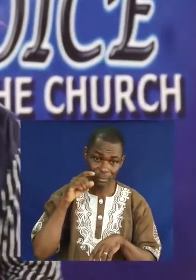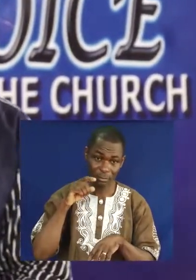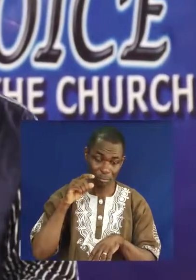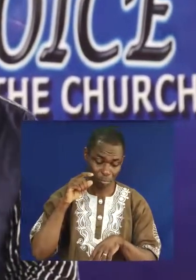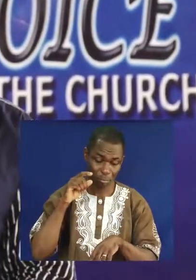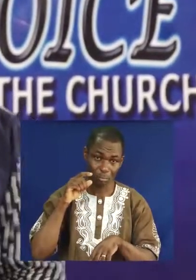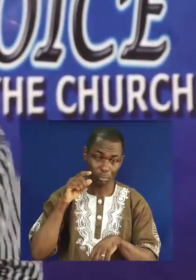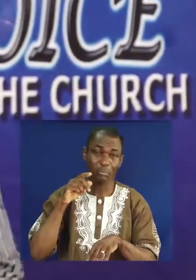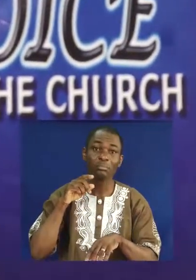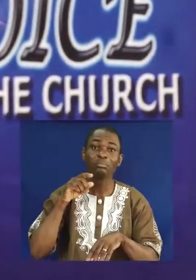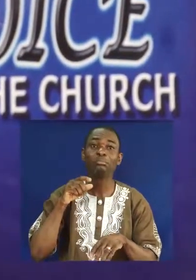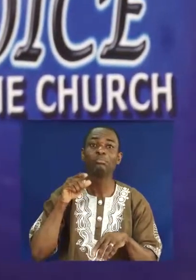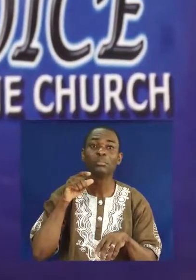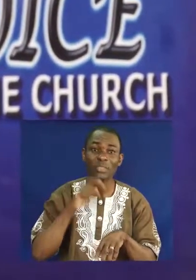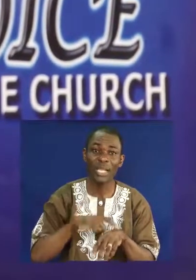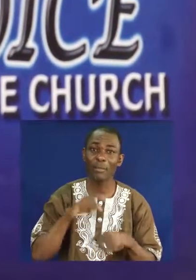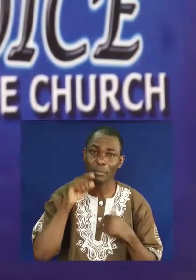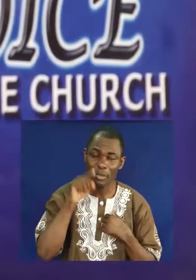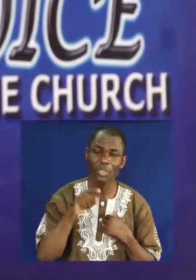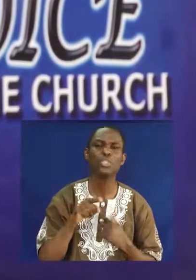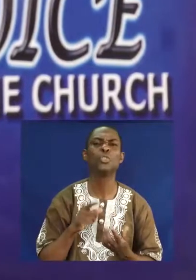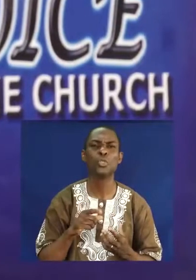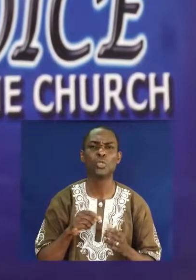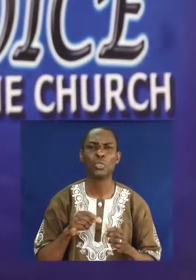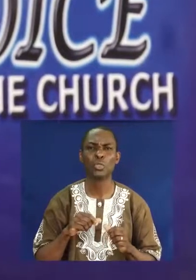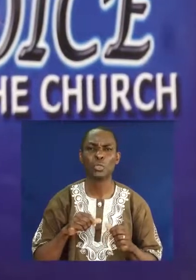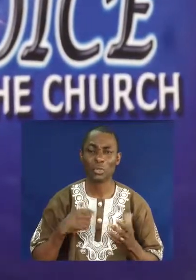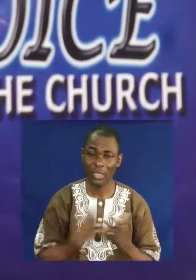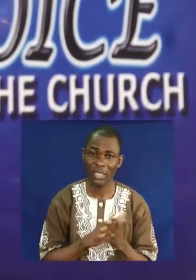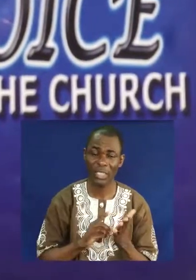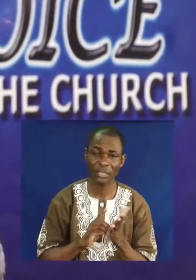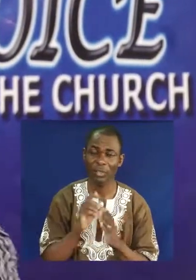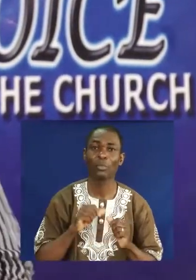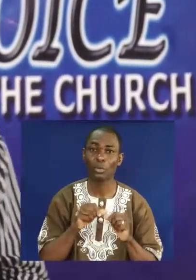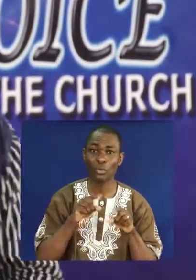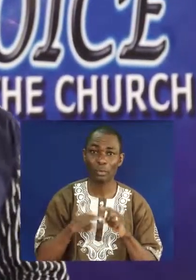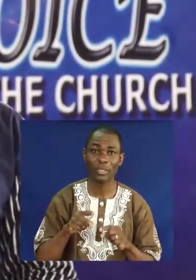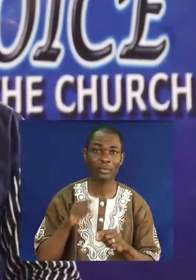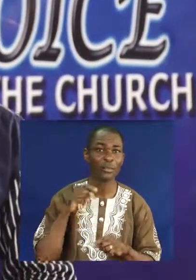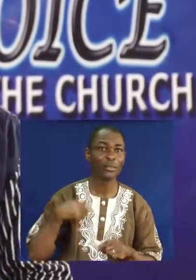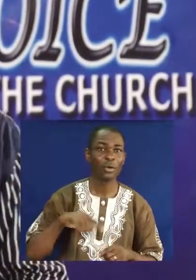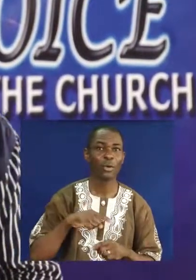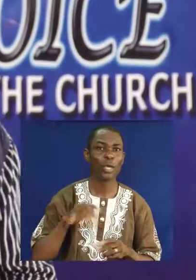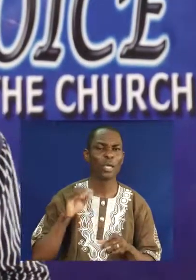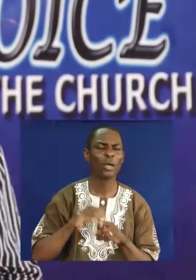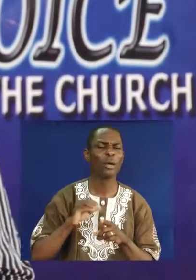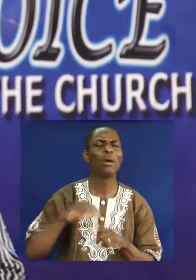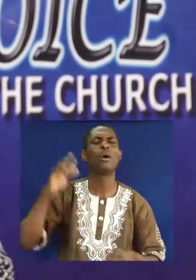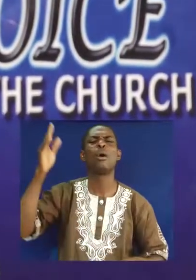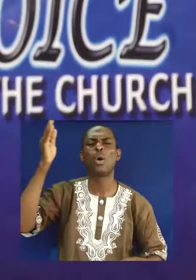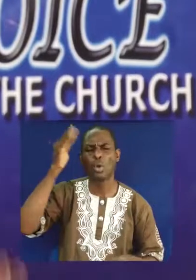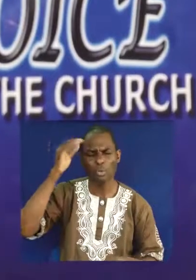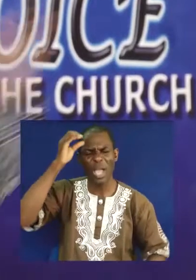nimdia entra so Ghana ni nimwade mpo eche obroni umma Ghana ni kwa sa won kasa obekasa kasa kasa kasa